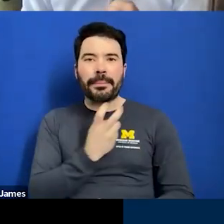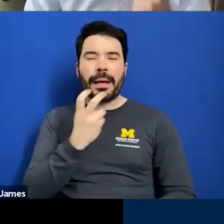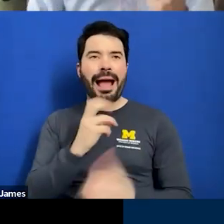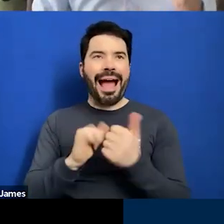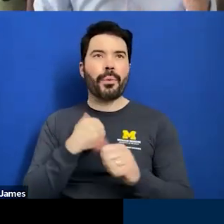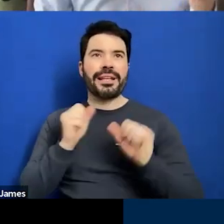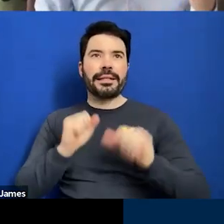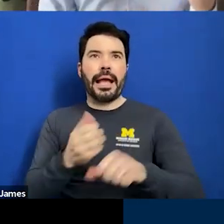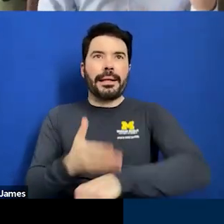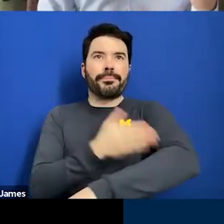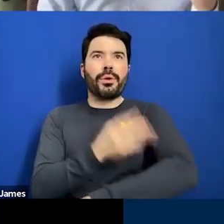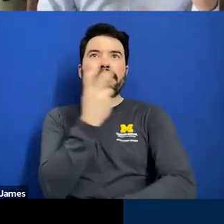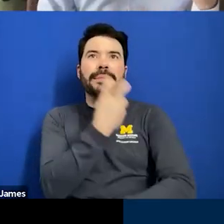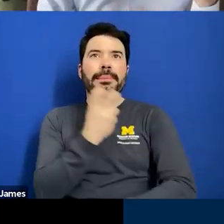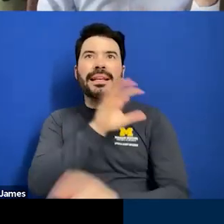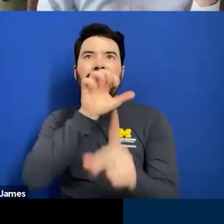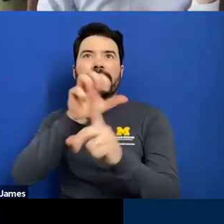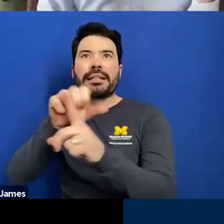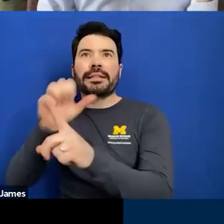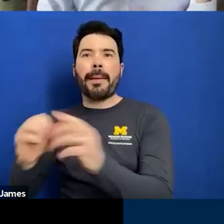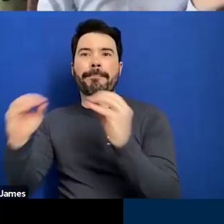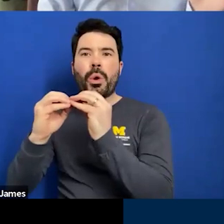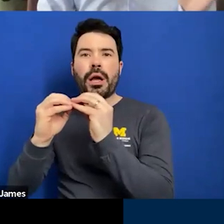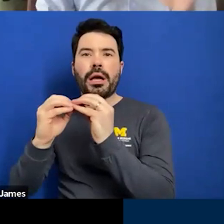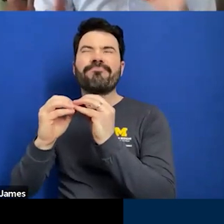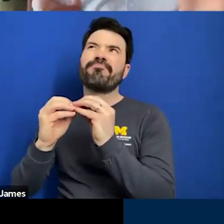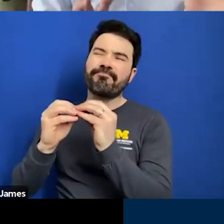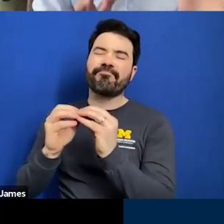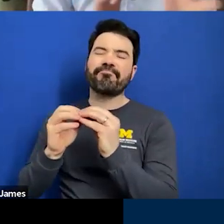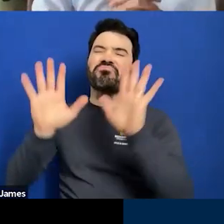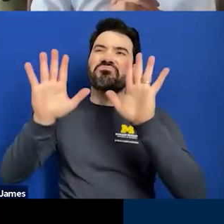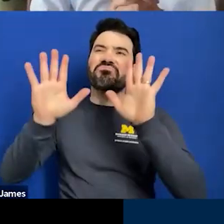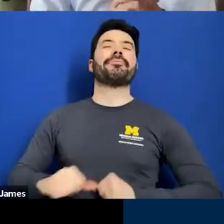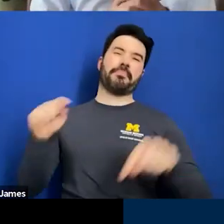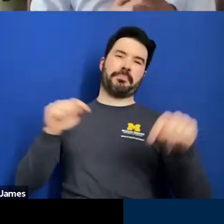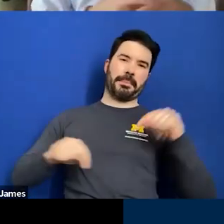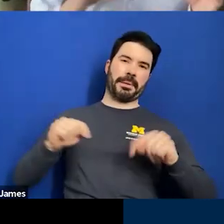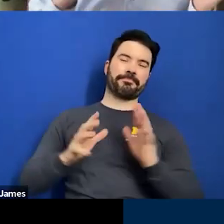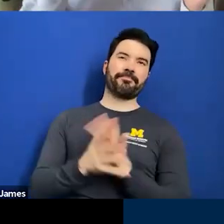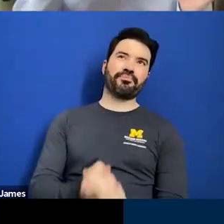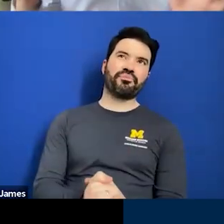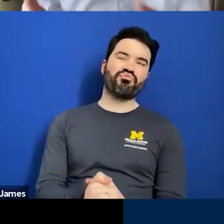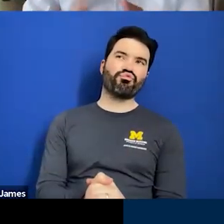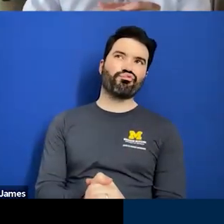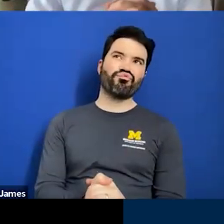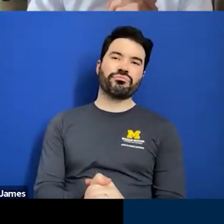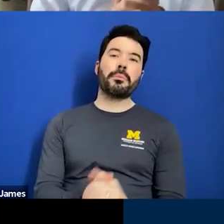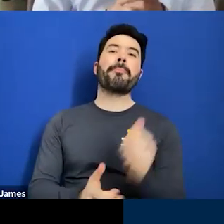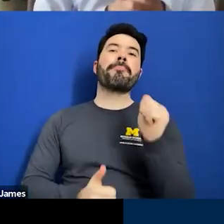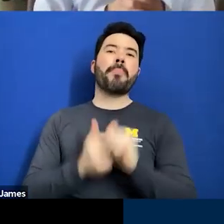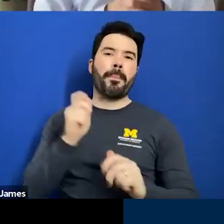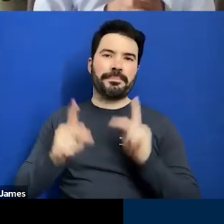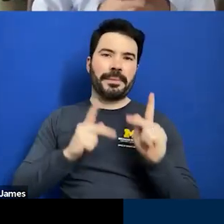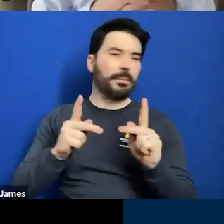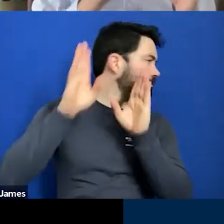number? Well, let me back up, sorry. Most people start with the ear level